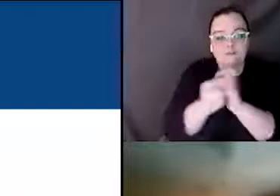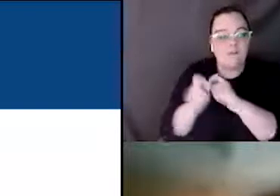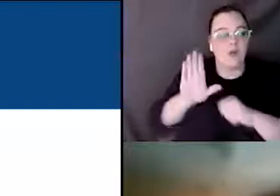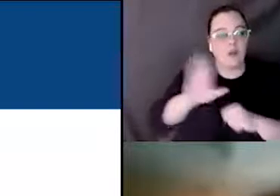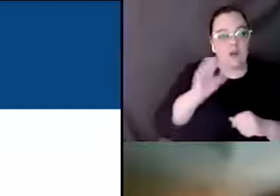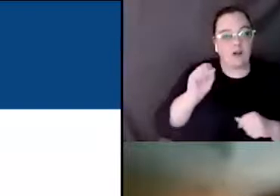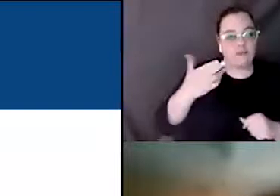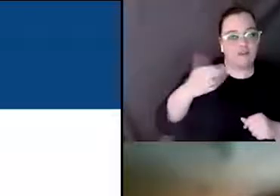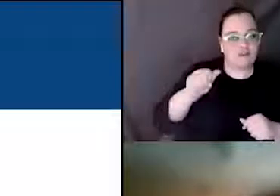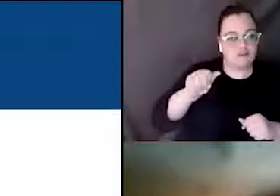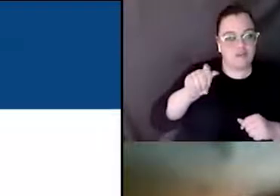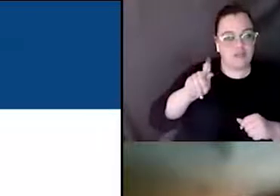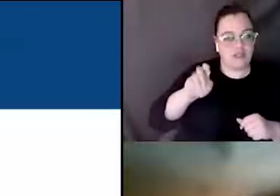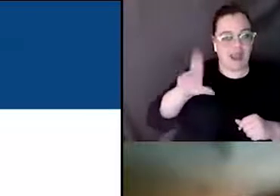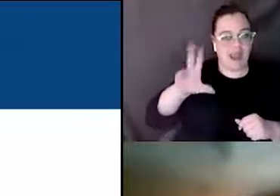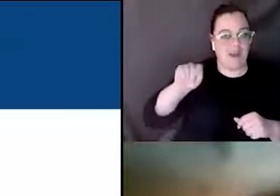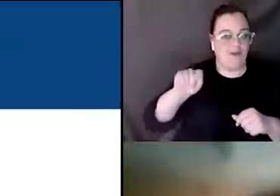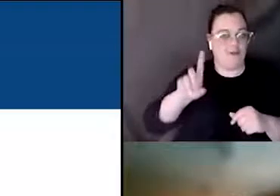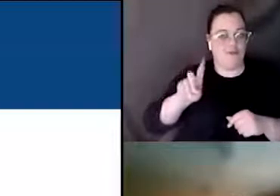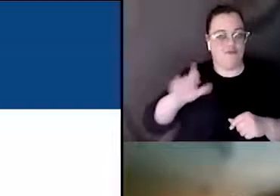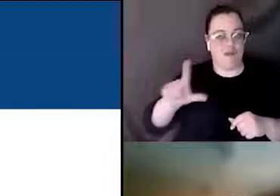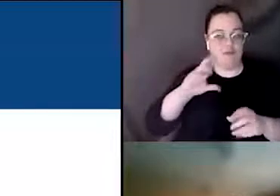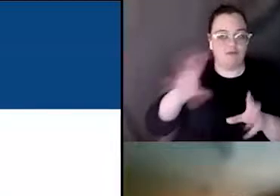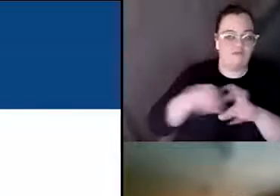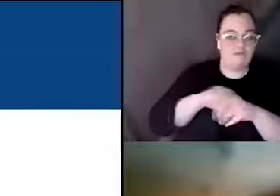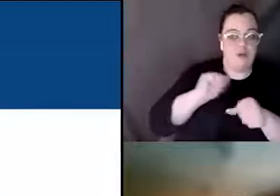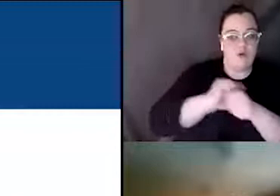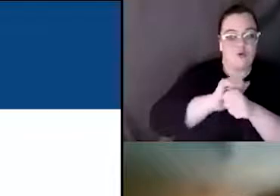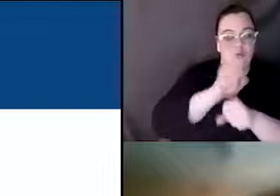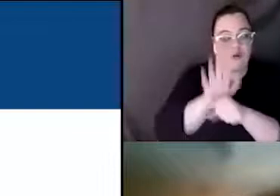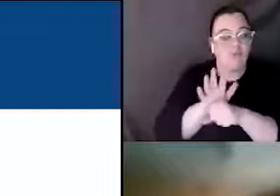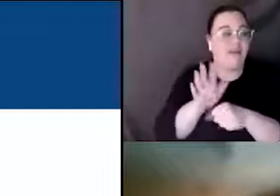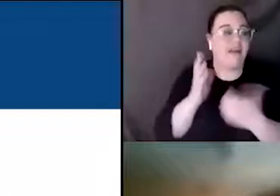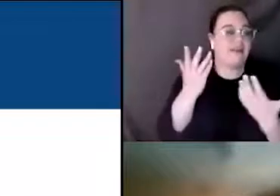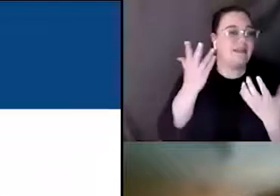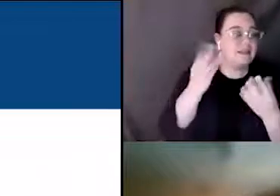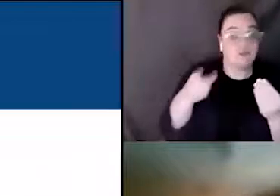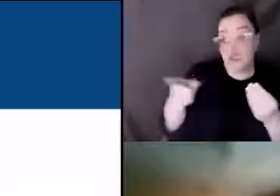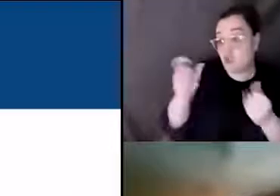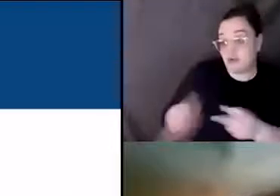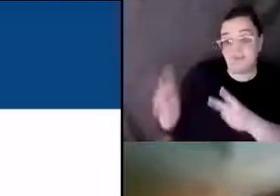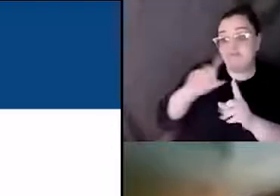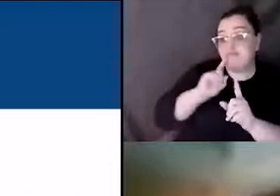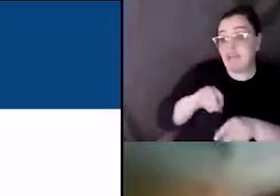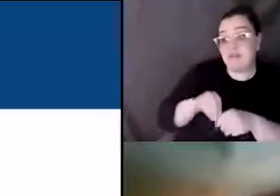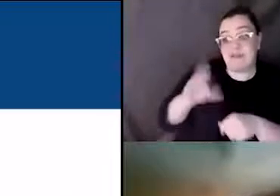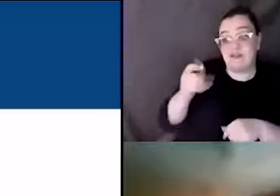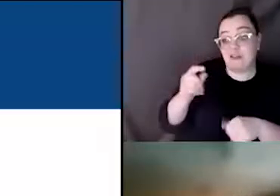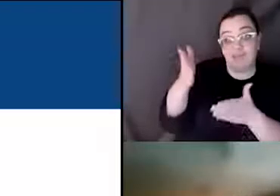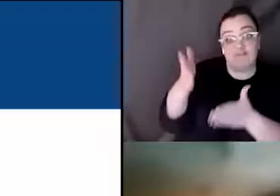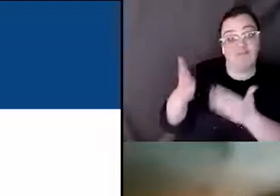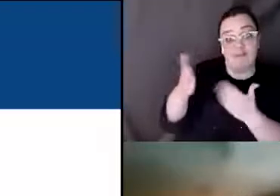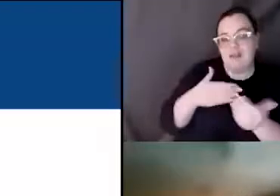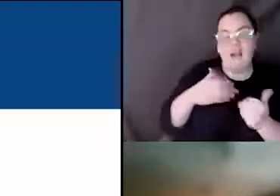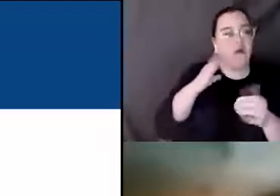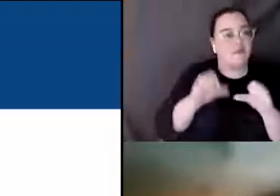to accommodate COVID-19? Feel free to start putting answers into the chat to these questions. We'll stay on a little